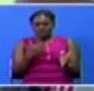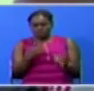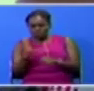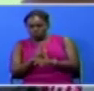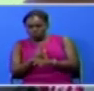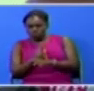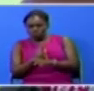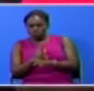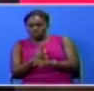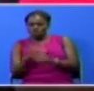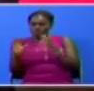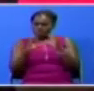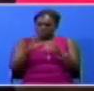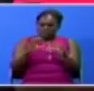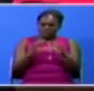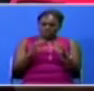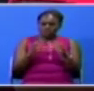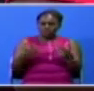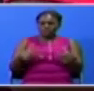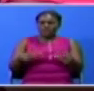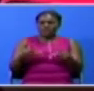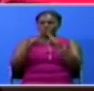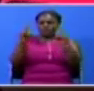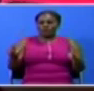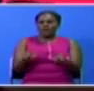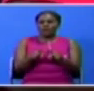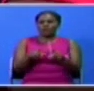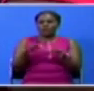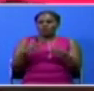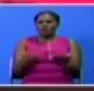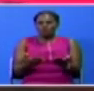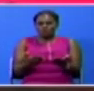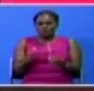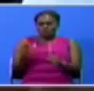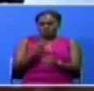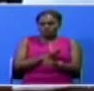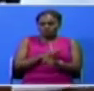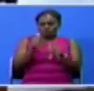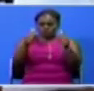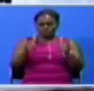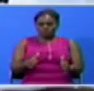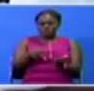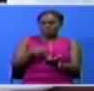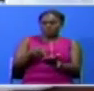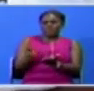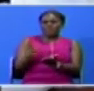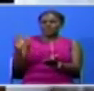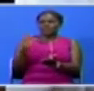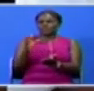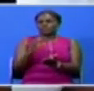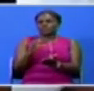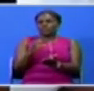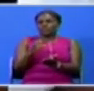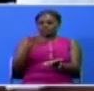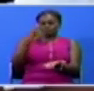a near-field communications-enabled card, wristband, or phone sticker to make payments. Customers will only need to